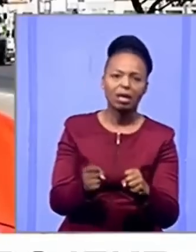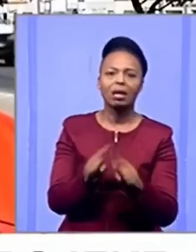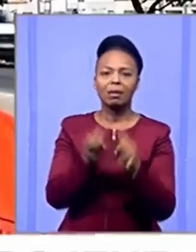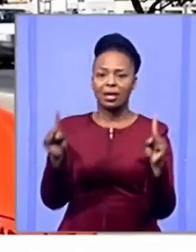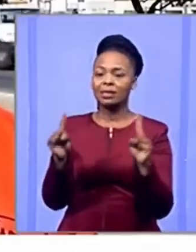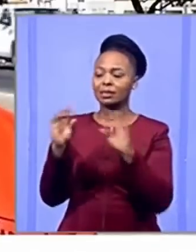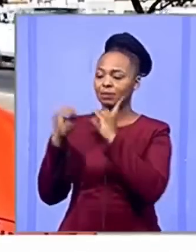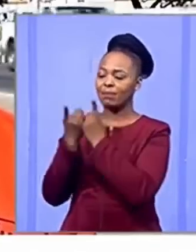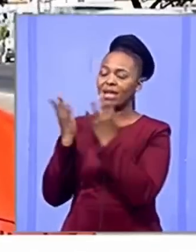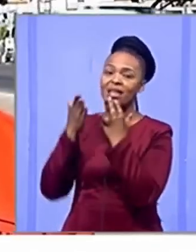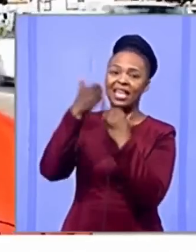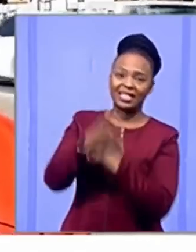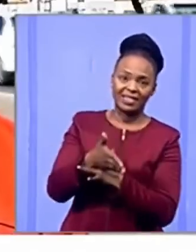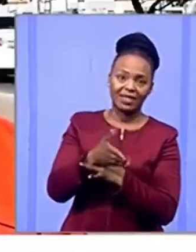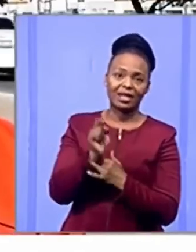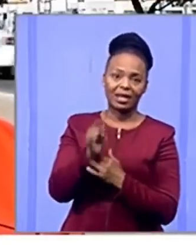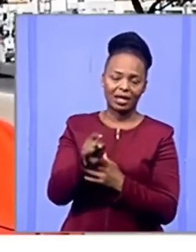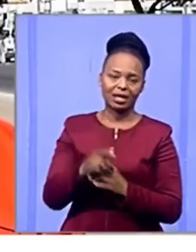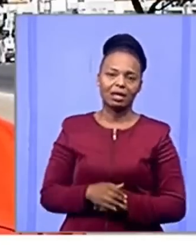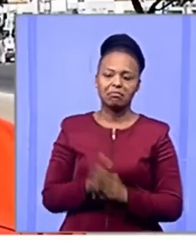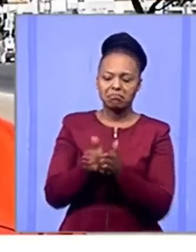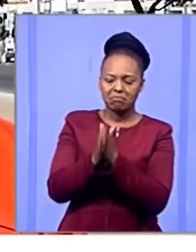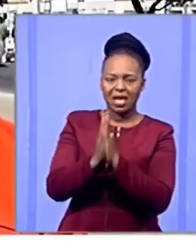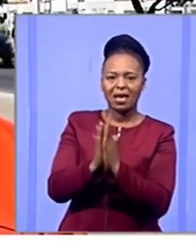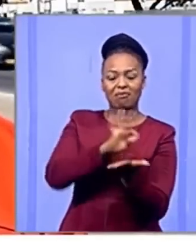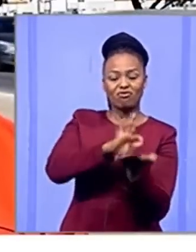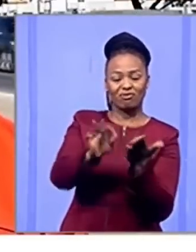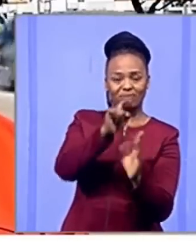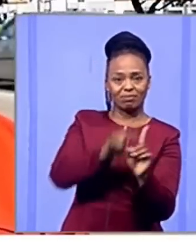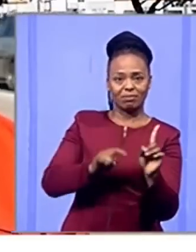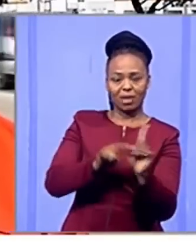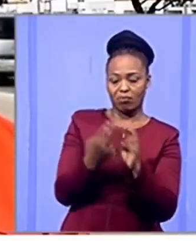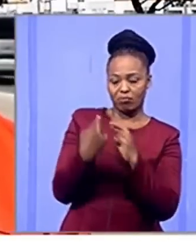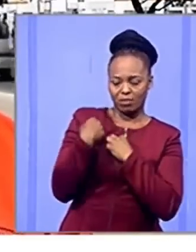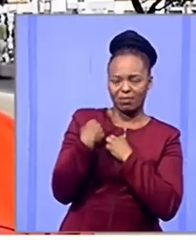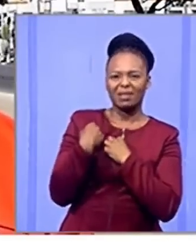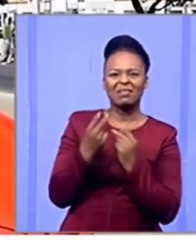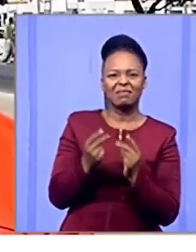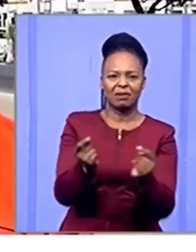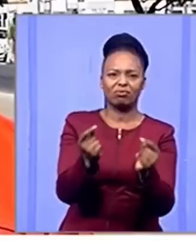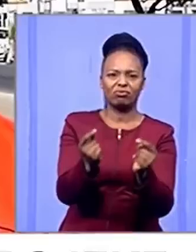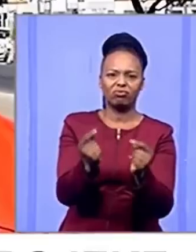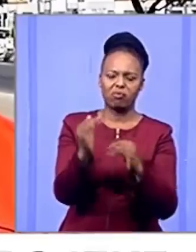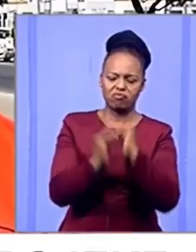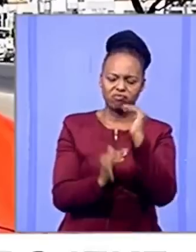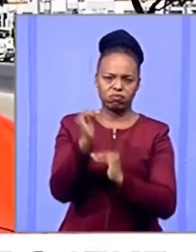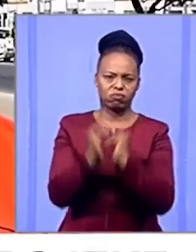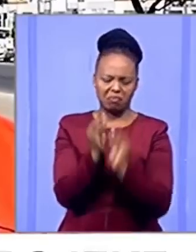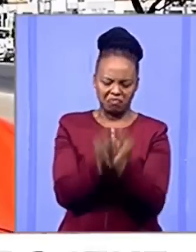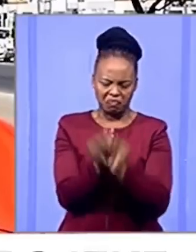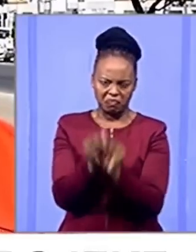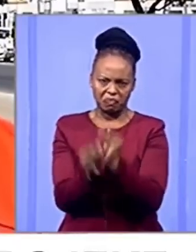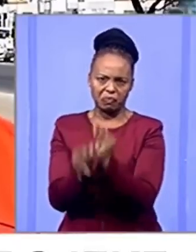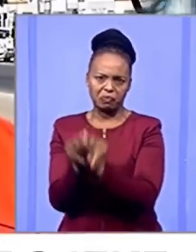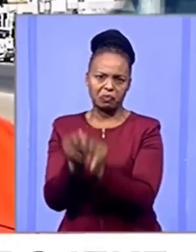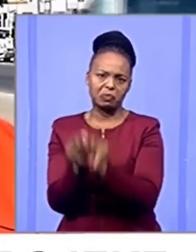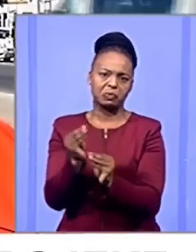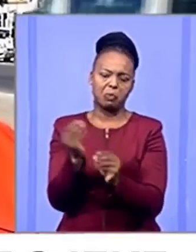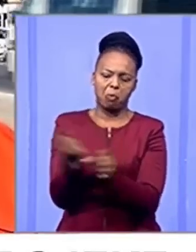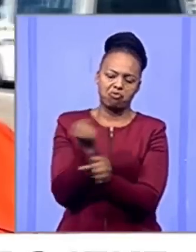lefapha ra kopa ra contractor gore a leke go oketsa lebelo, a leke go oketsa le